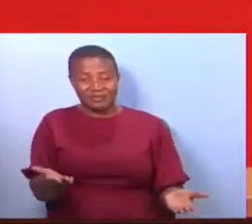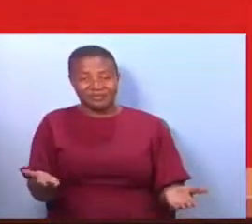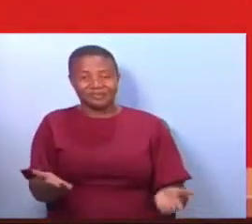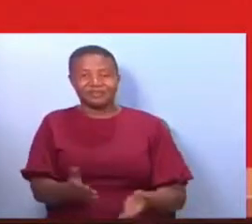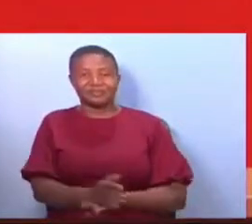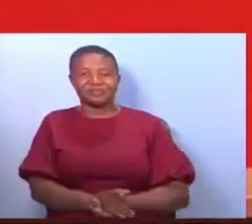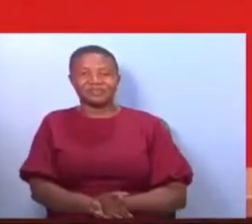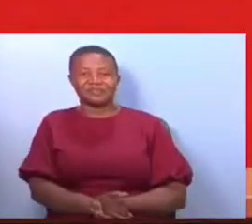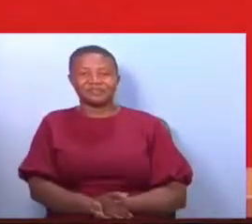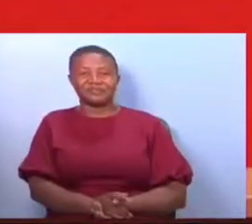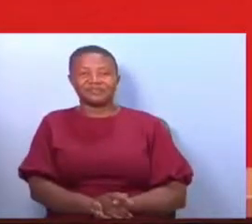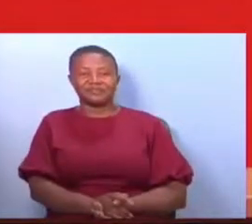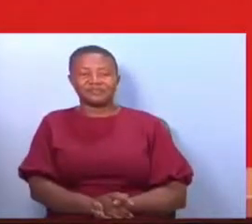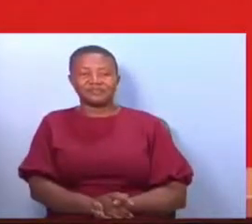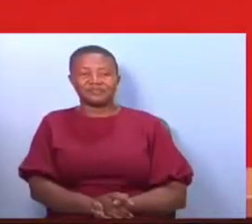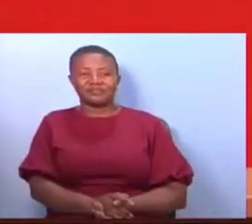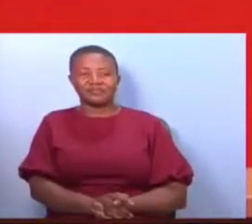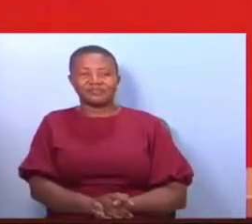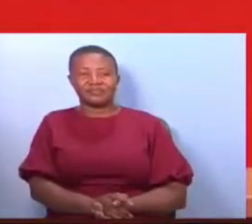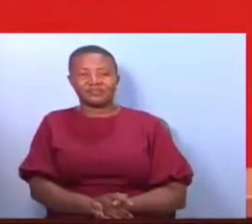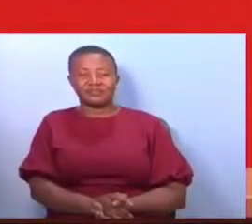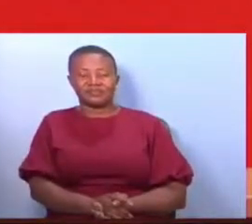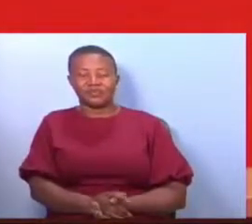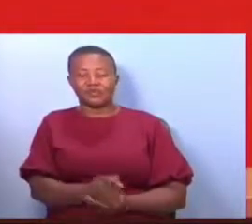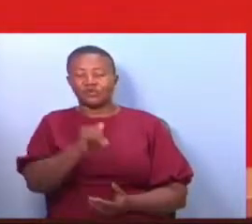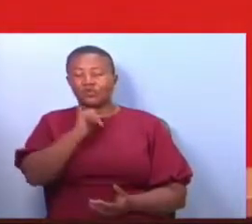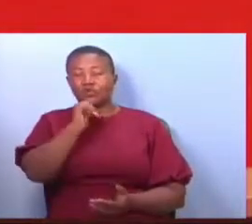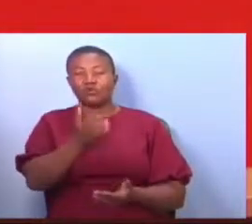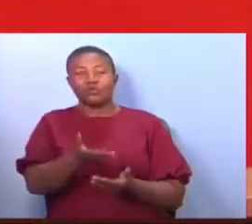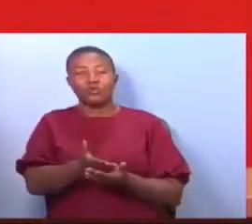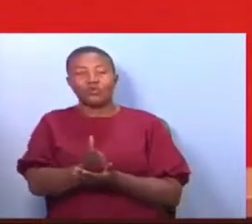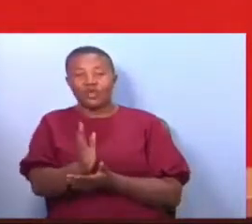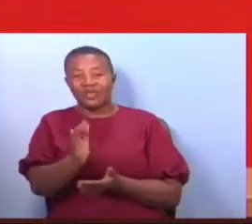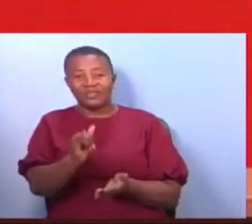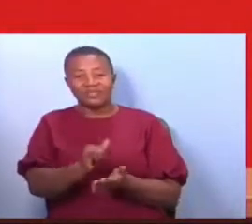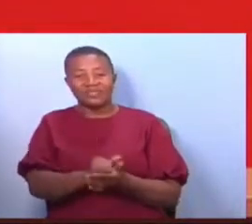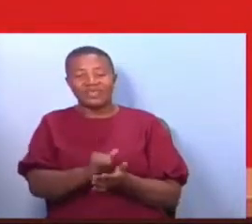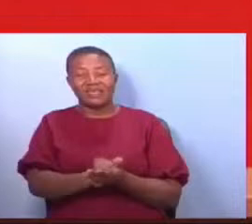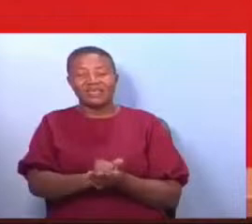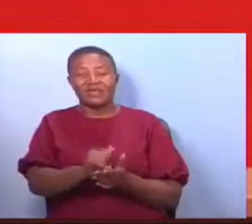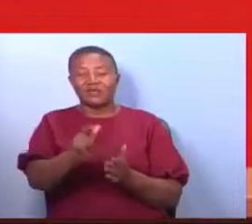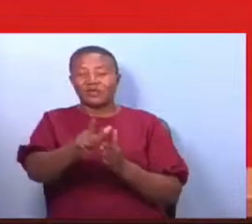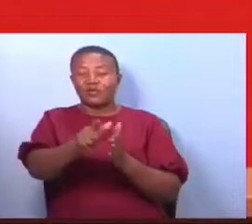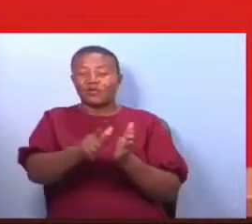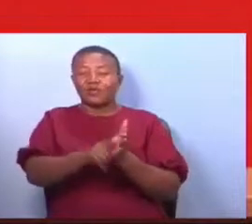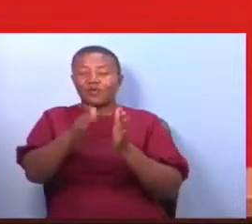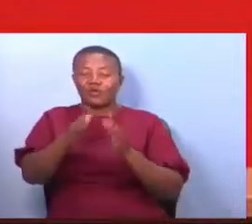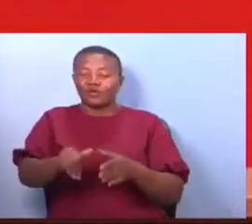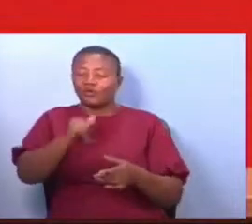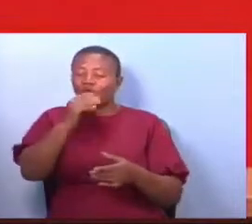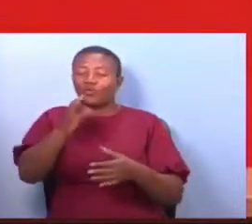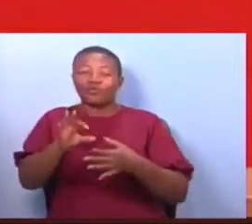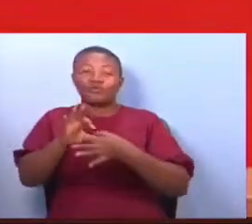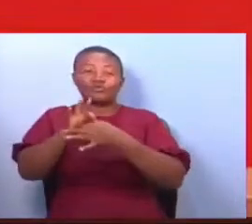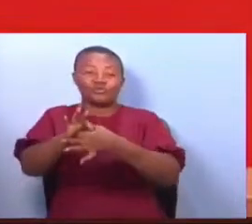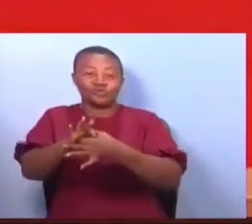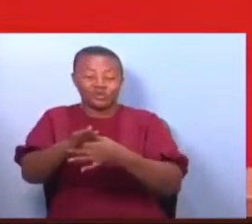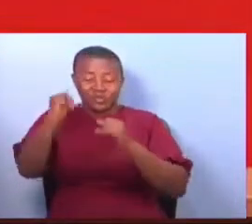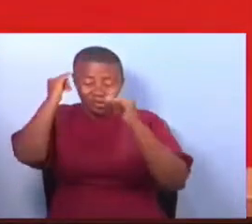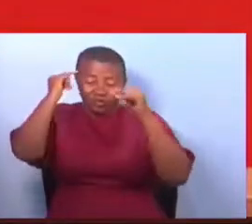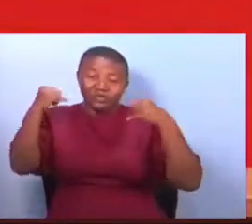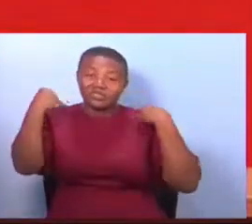Speaker, it's not entirely right that lawyers do not want to be part of the Judiciary Committee. He